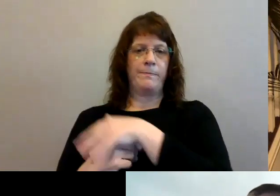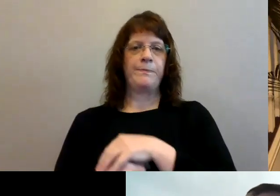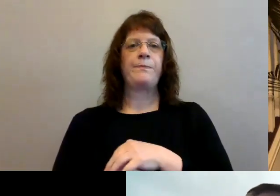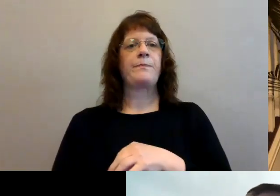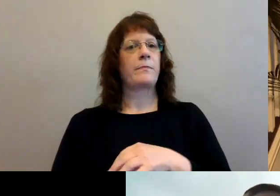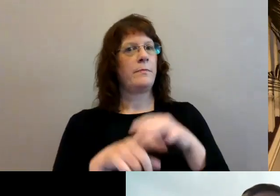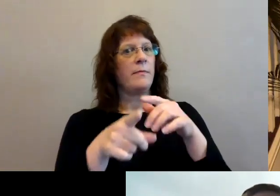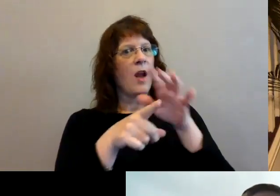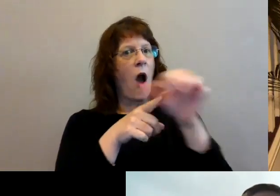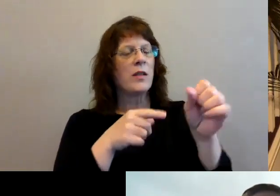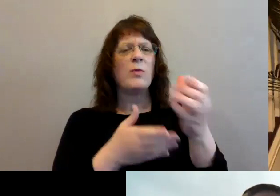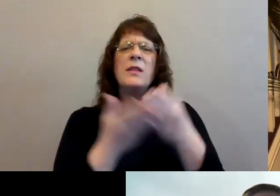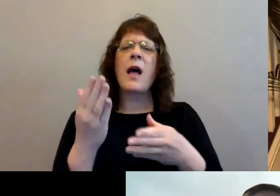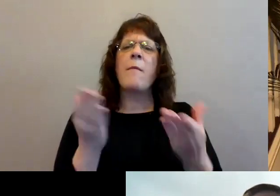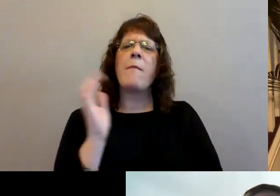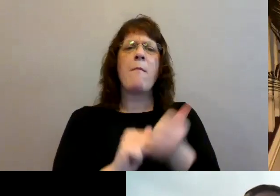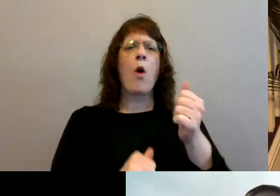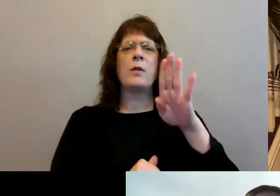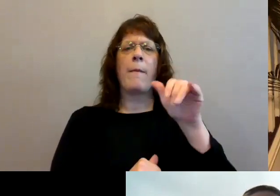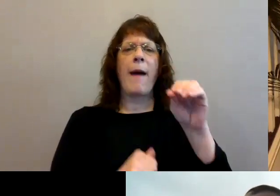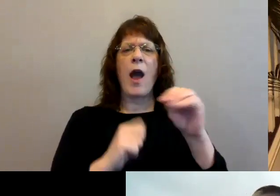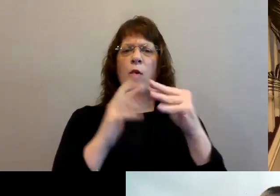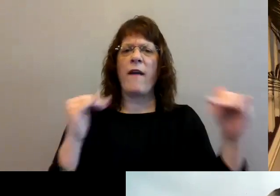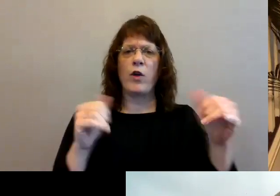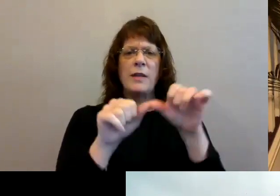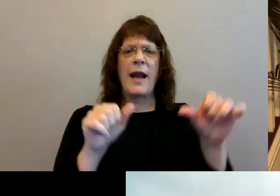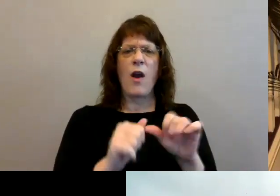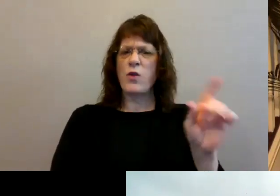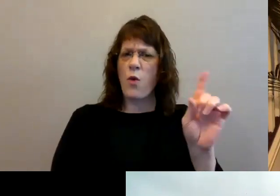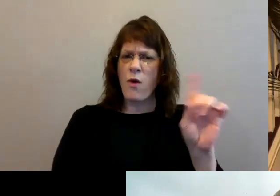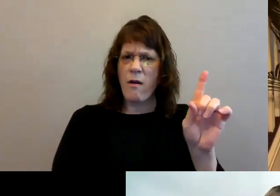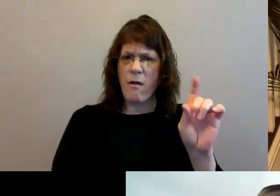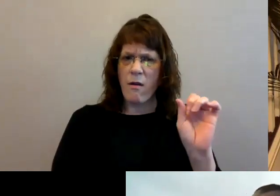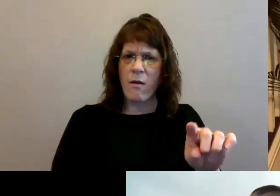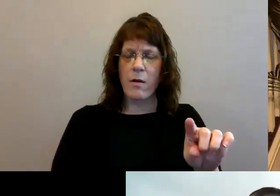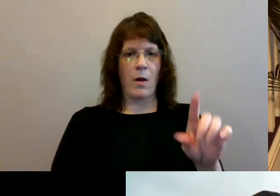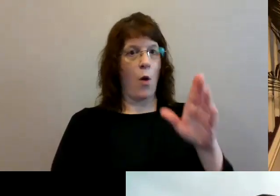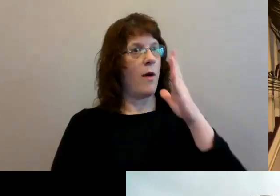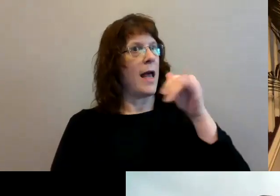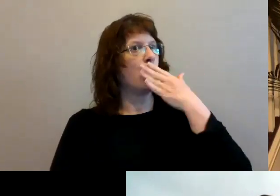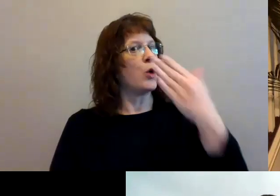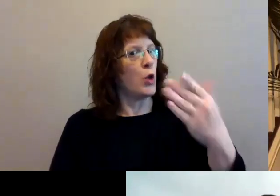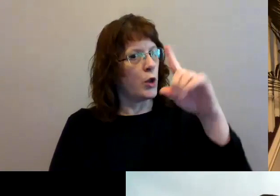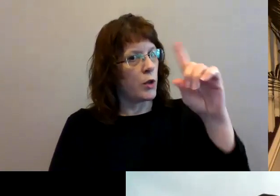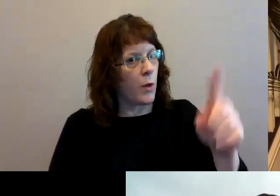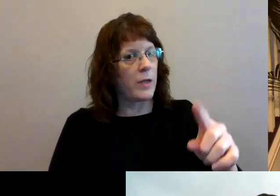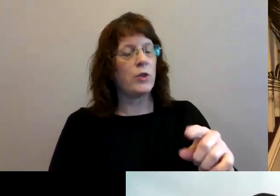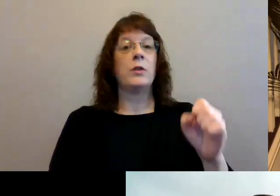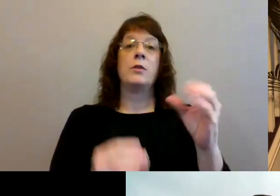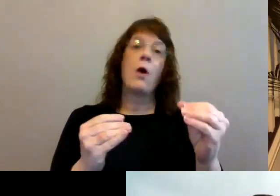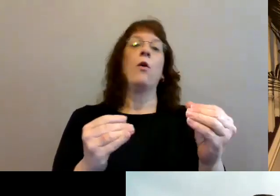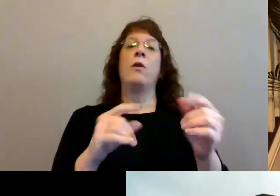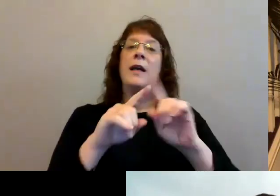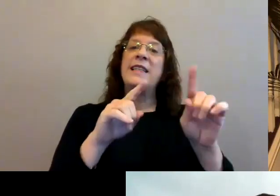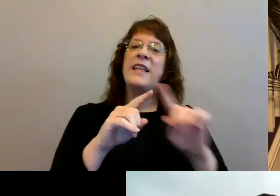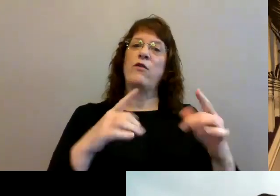most biodiverse areas in the world? Oh, that's a good question. So there's different